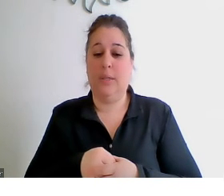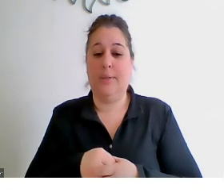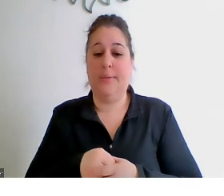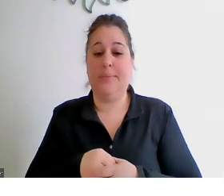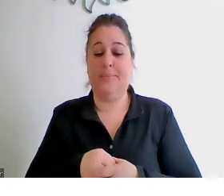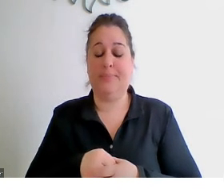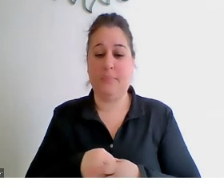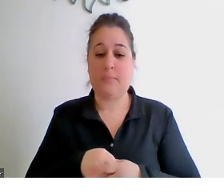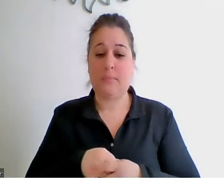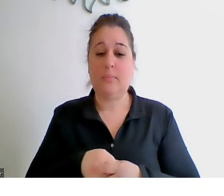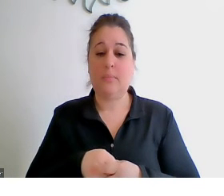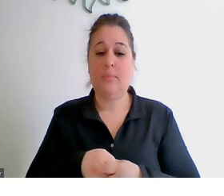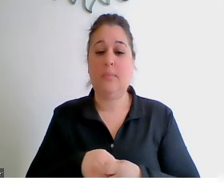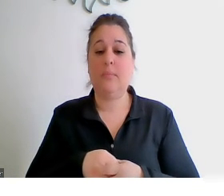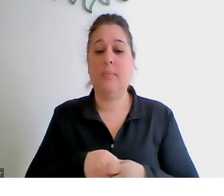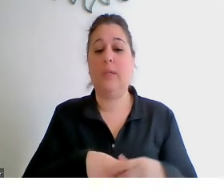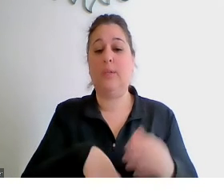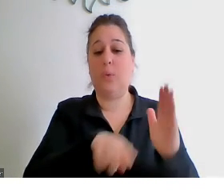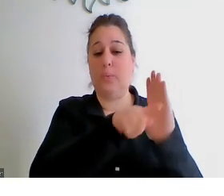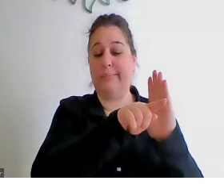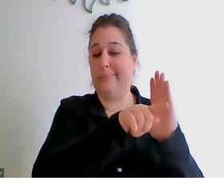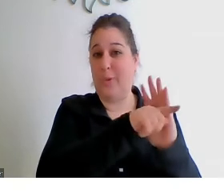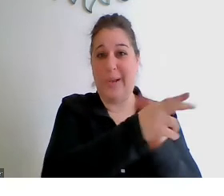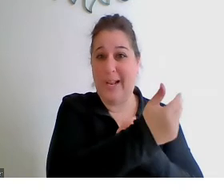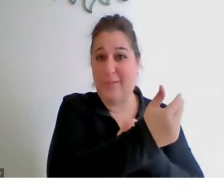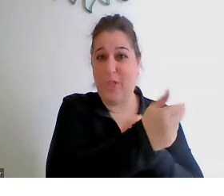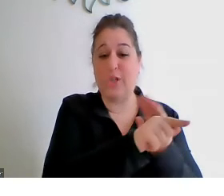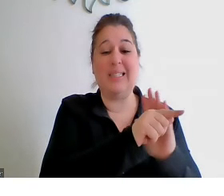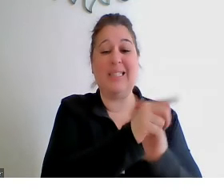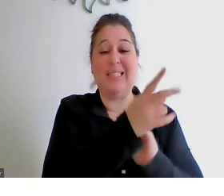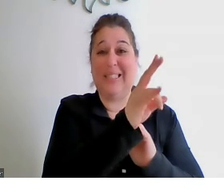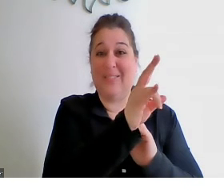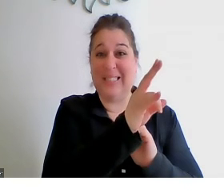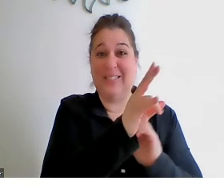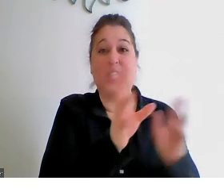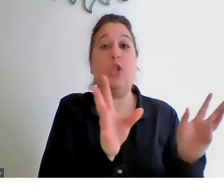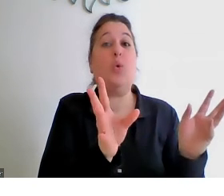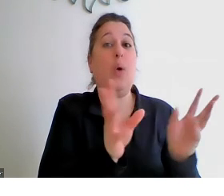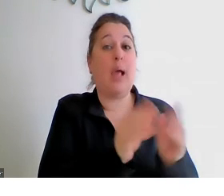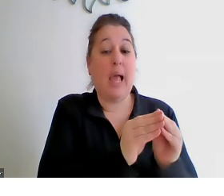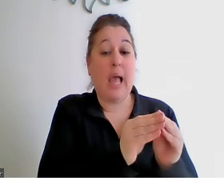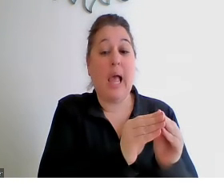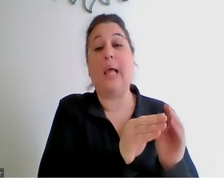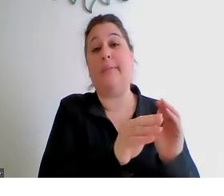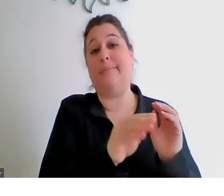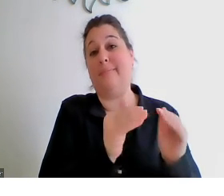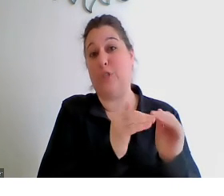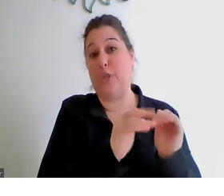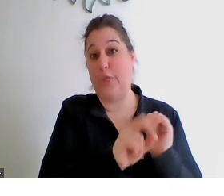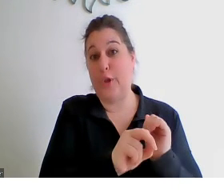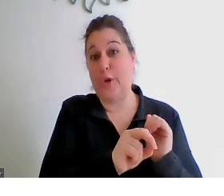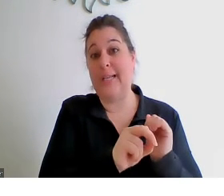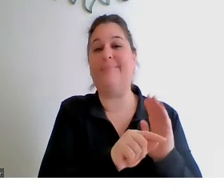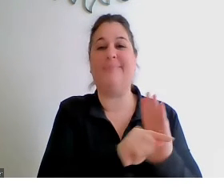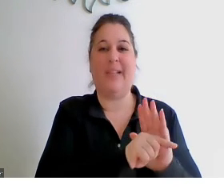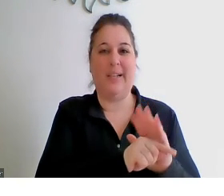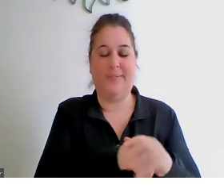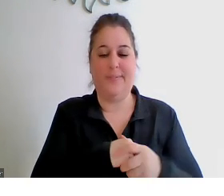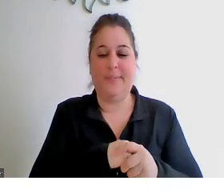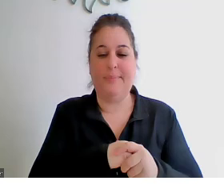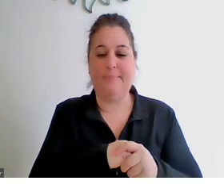the numbers, 17 plus 13, just the numbers, and then keep the sign. Keep the sign that was there, which was